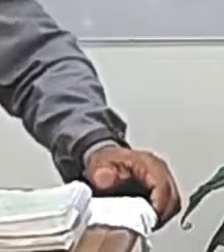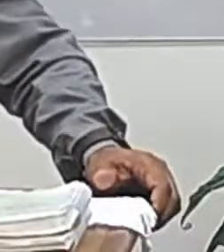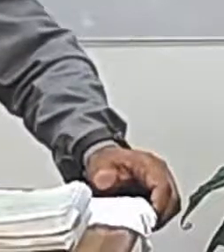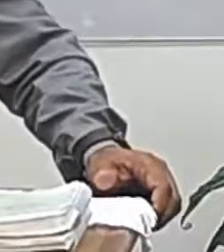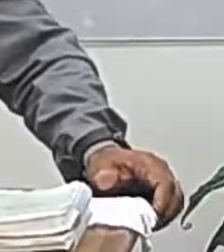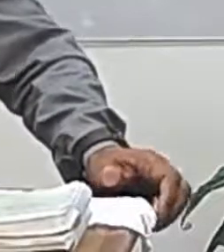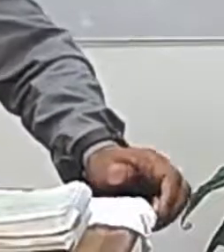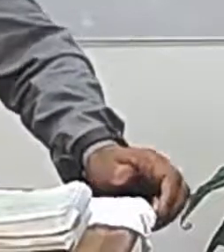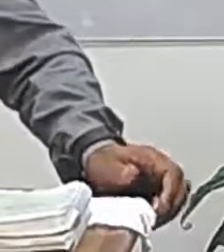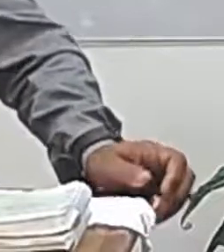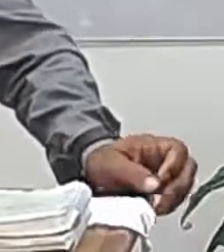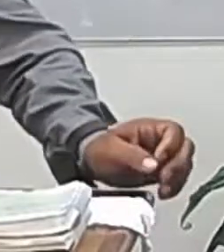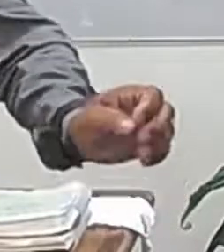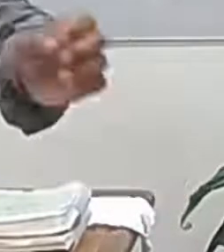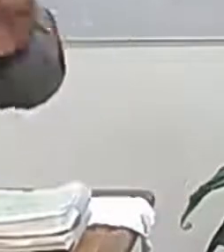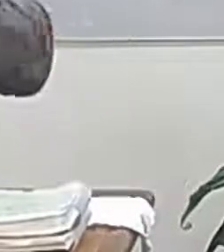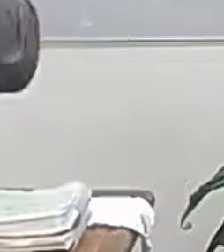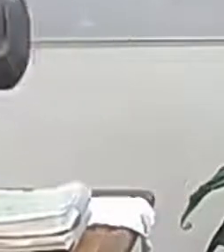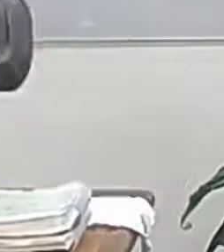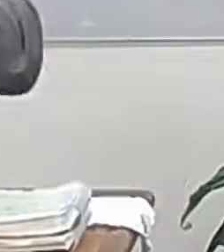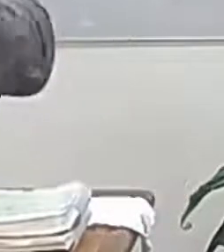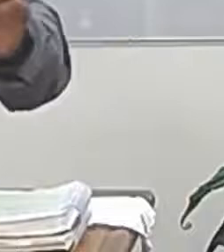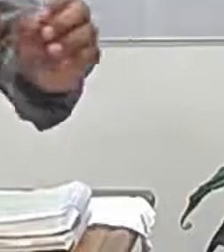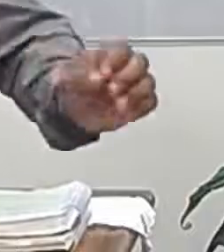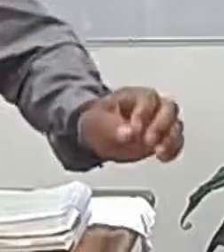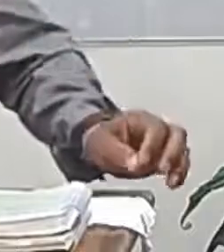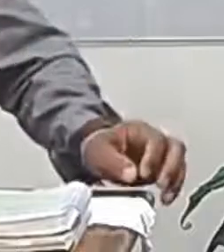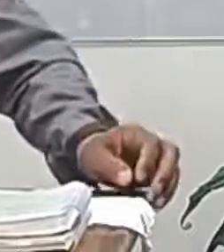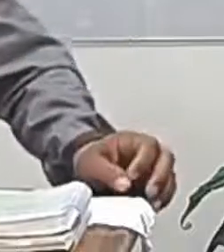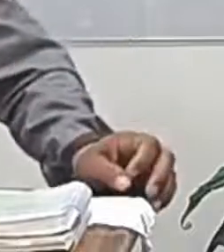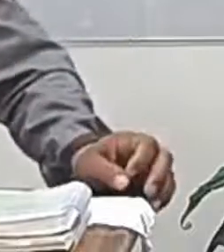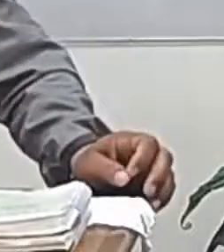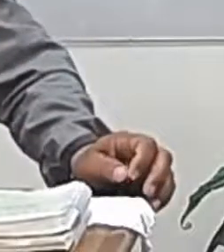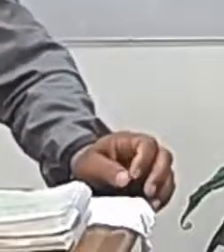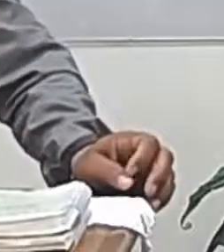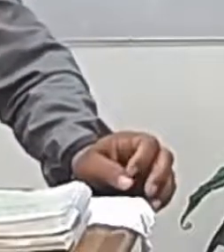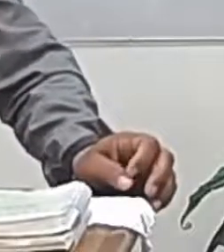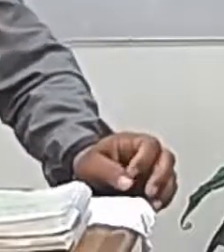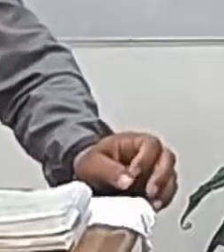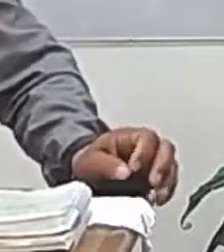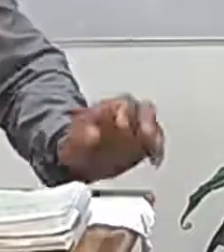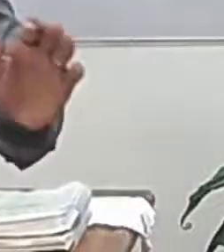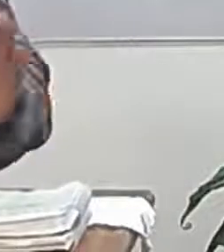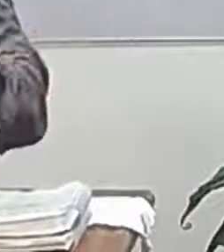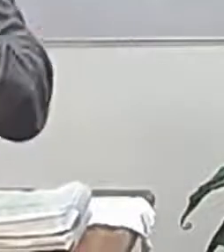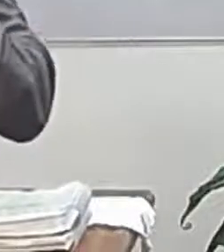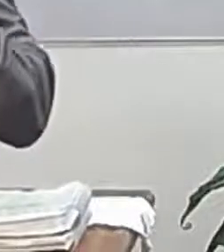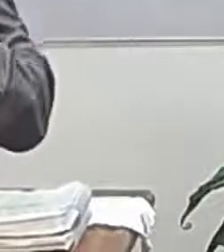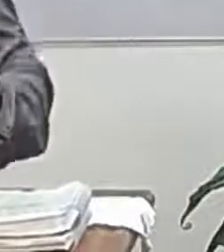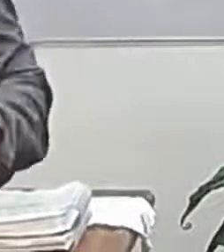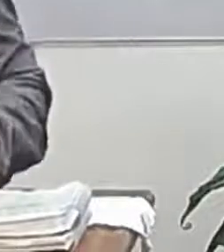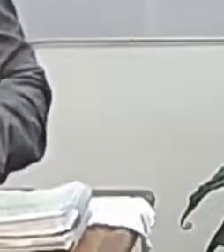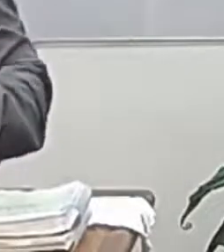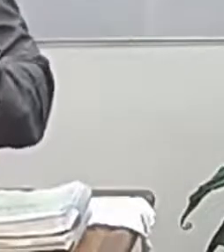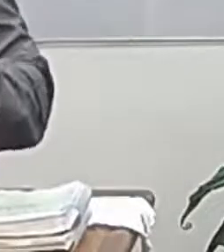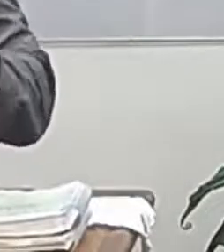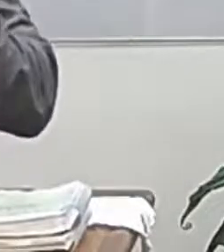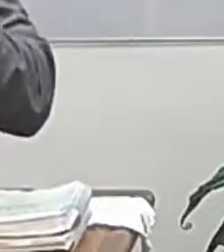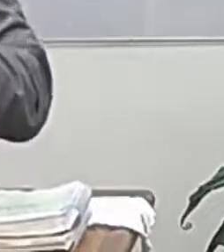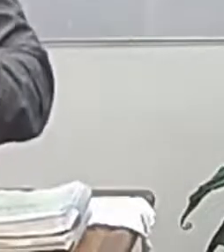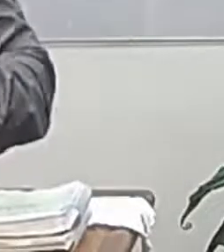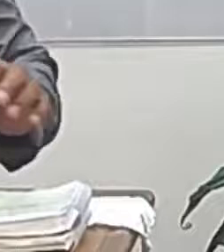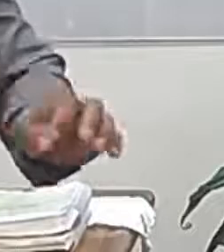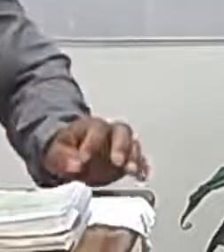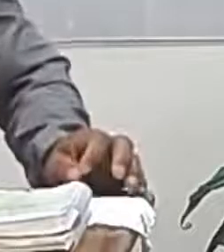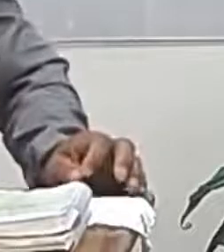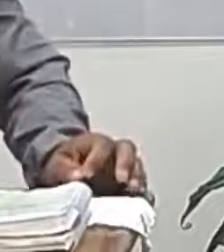then we're going to have the classes that are going to be revealed by the Lord, and the closure is going to happen between 5 and